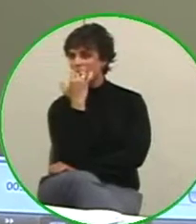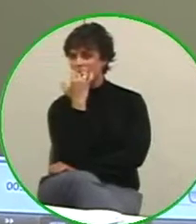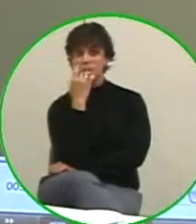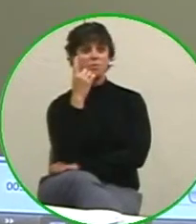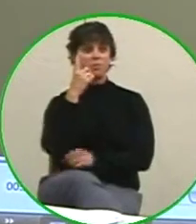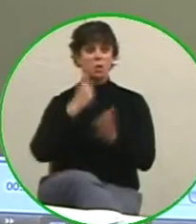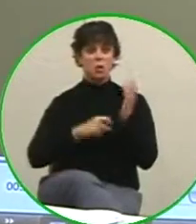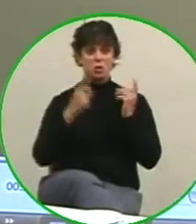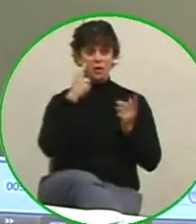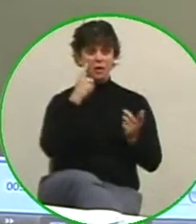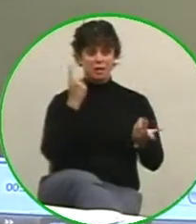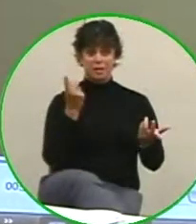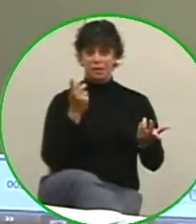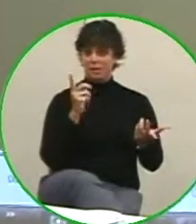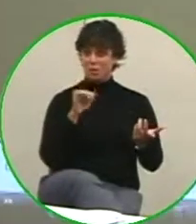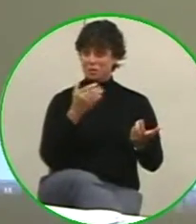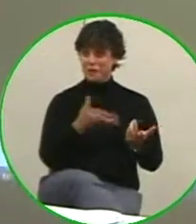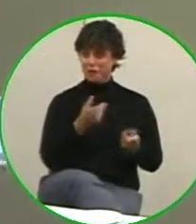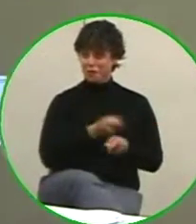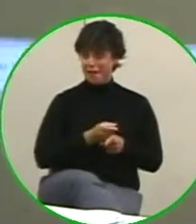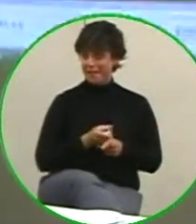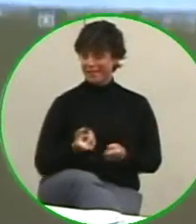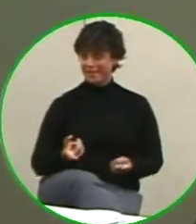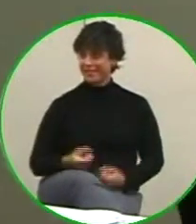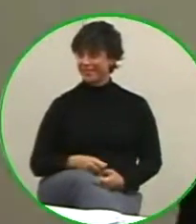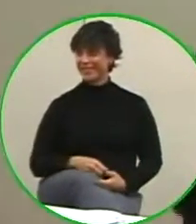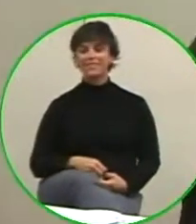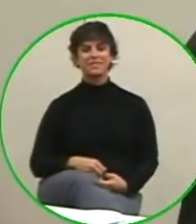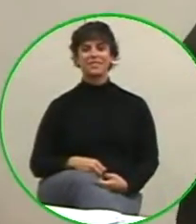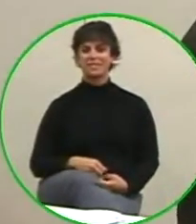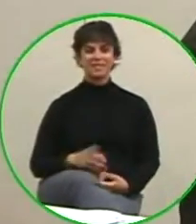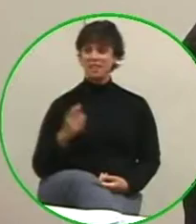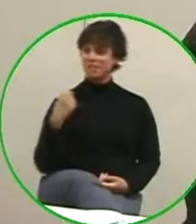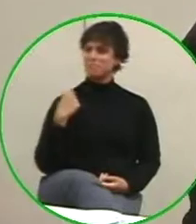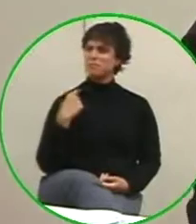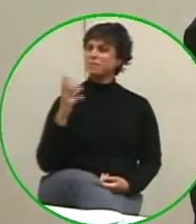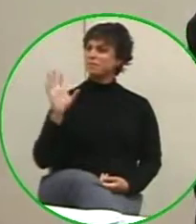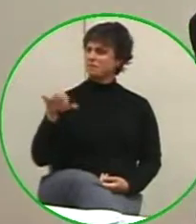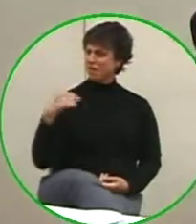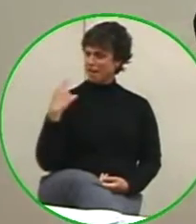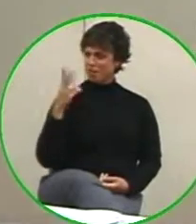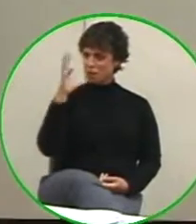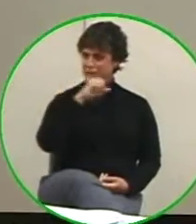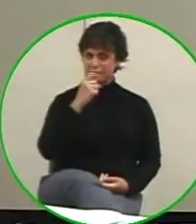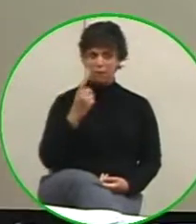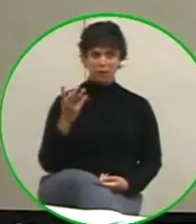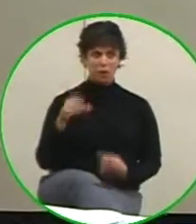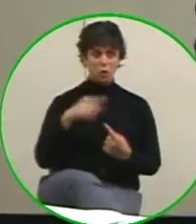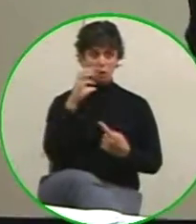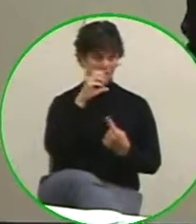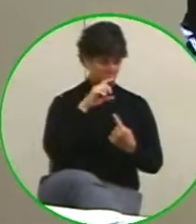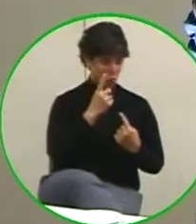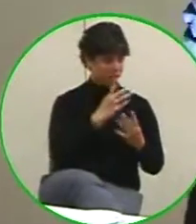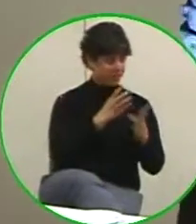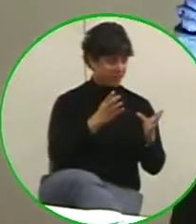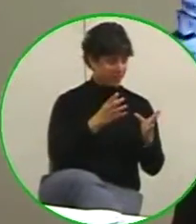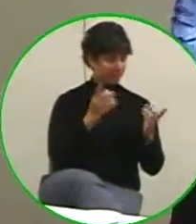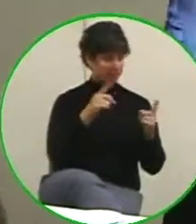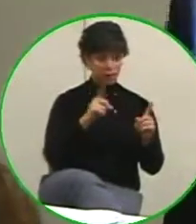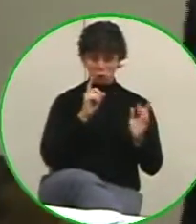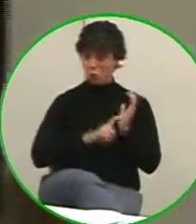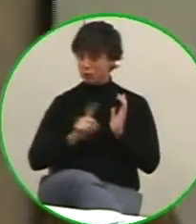What do you think? It was there, wasn't it? You ever miss anything? When you're looking for one thing, see something